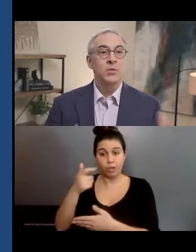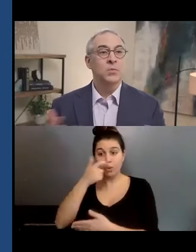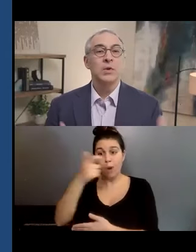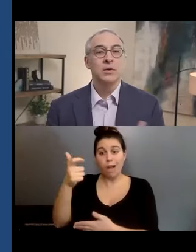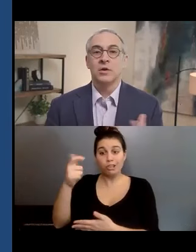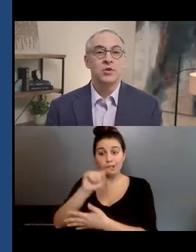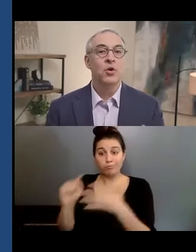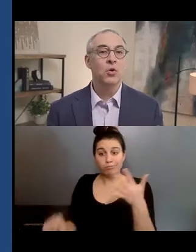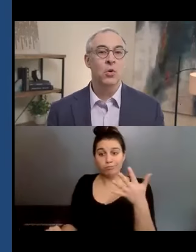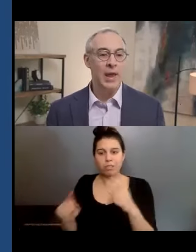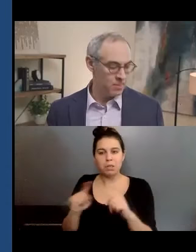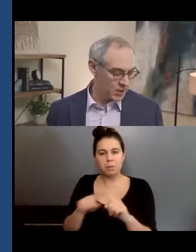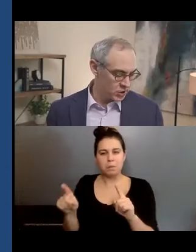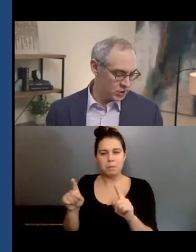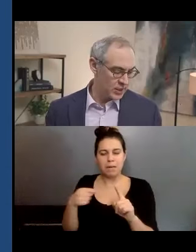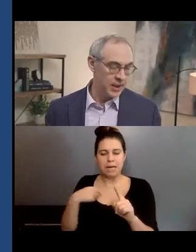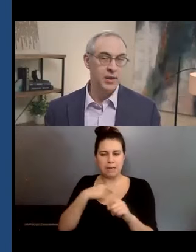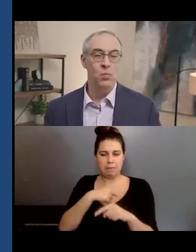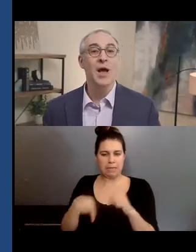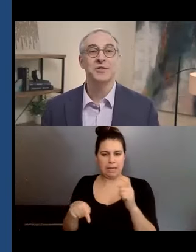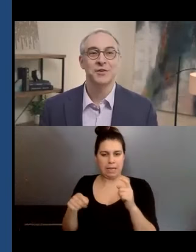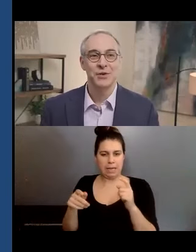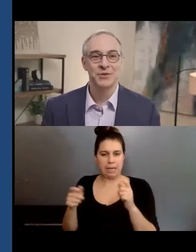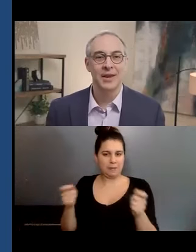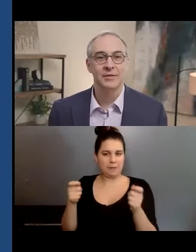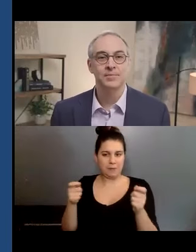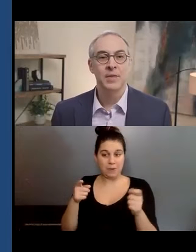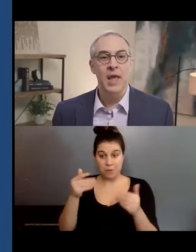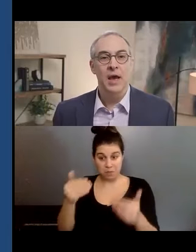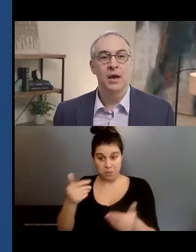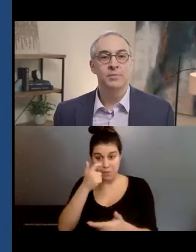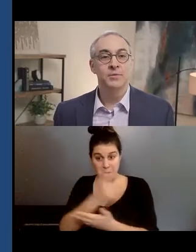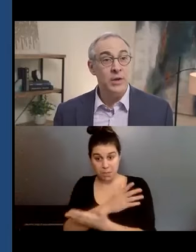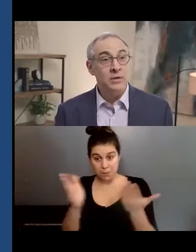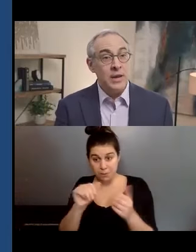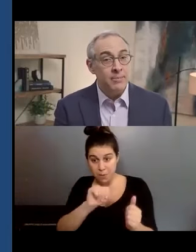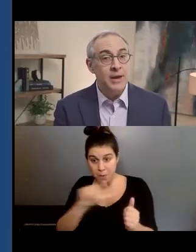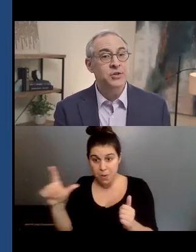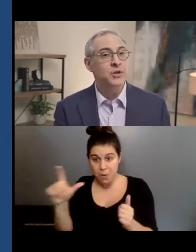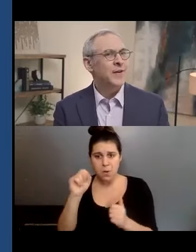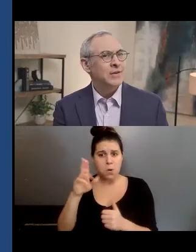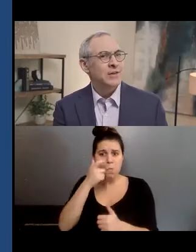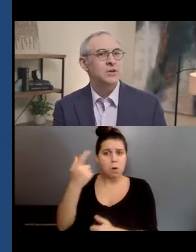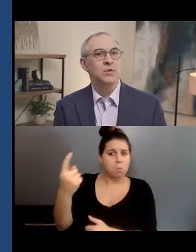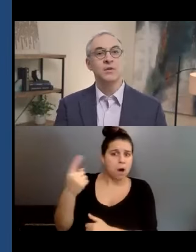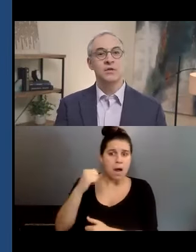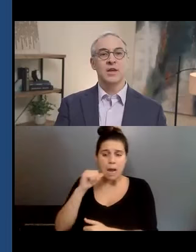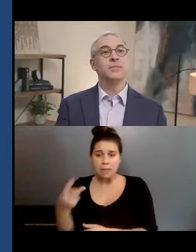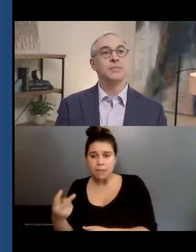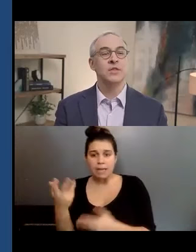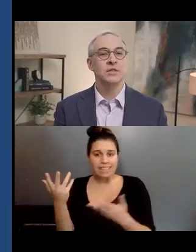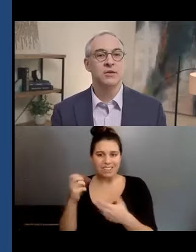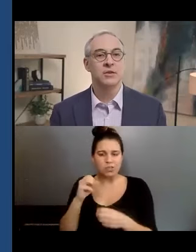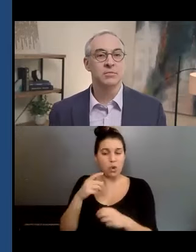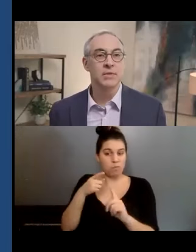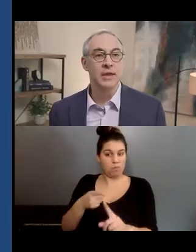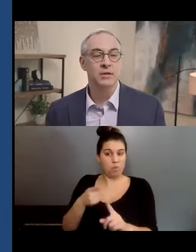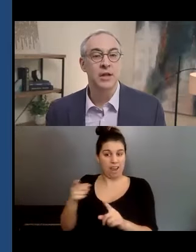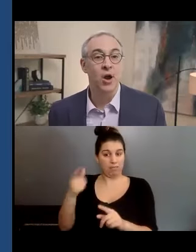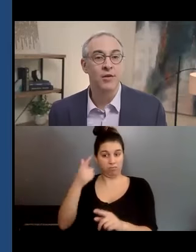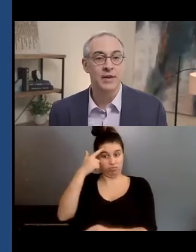but we wouldn't control how much they watched of those things. So we could get a measure of how engaging was it to them, given that they